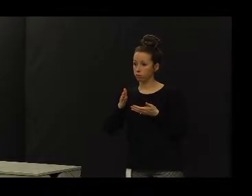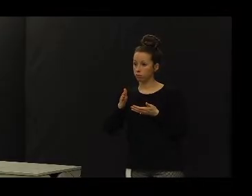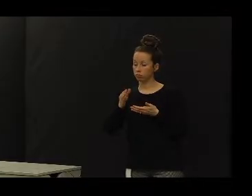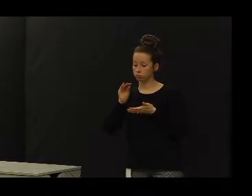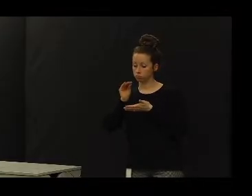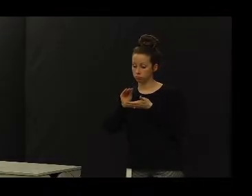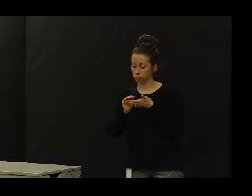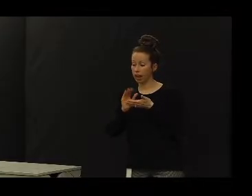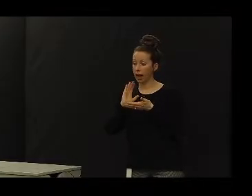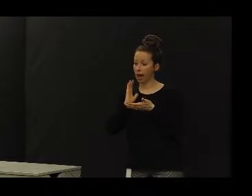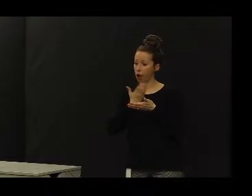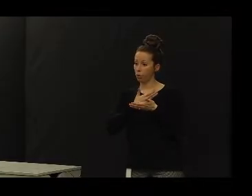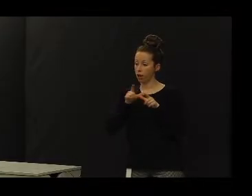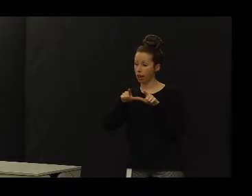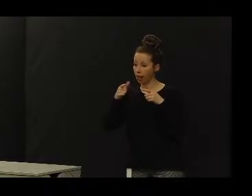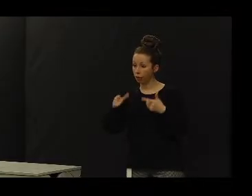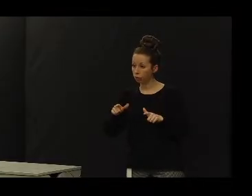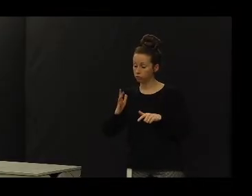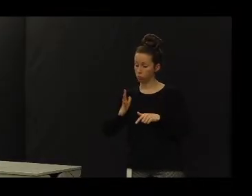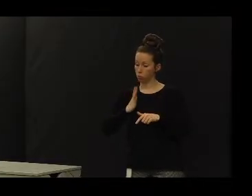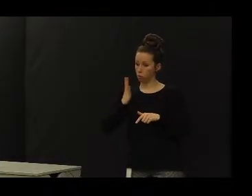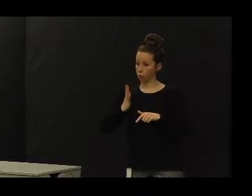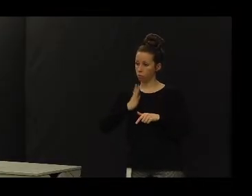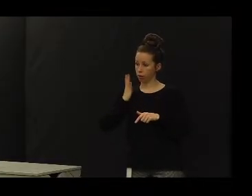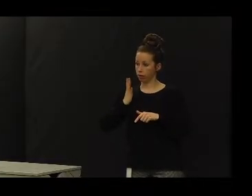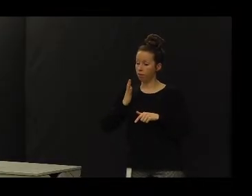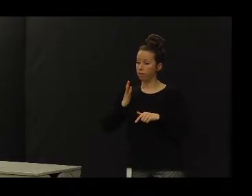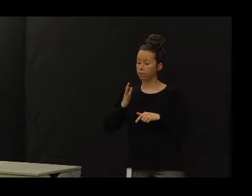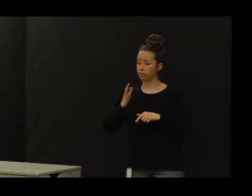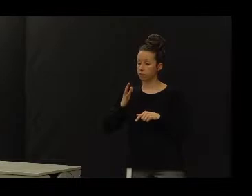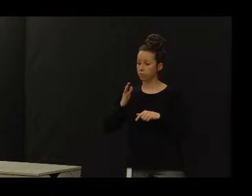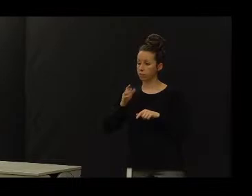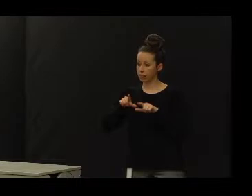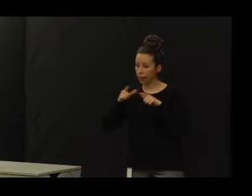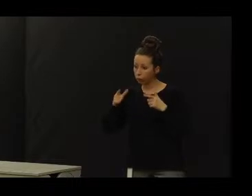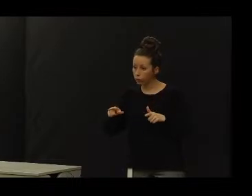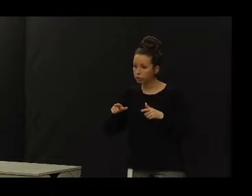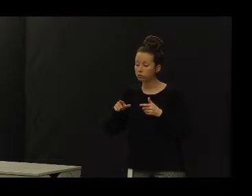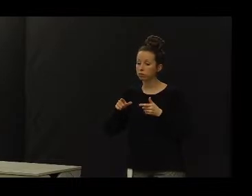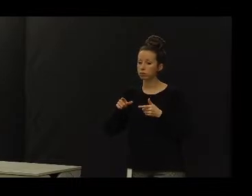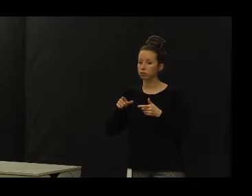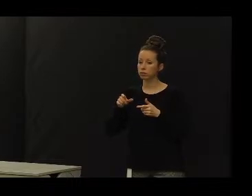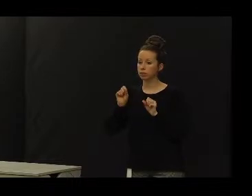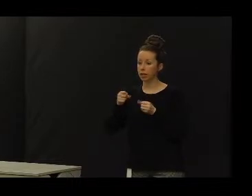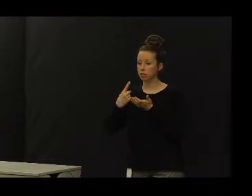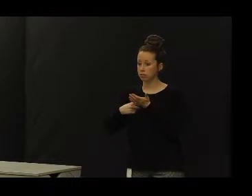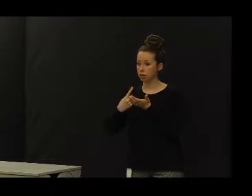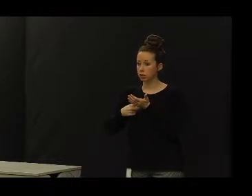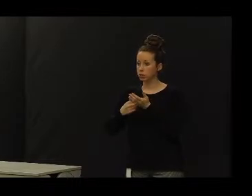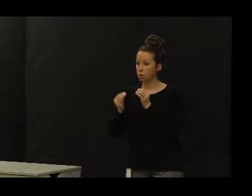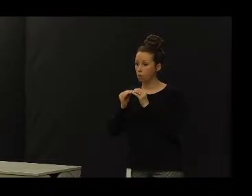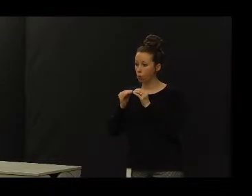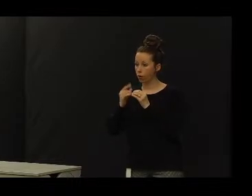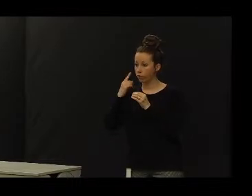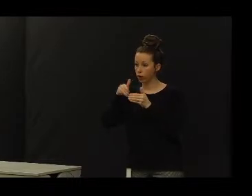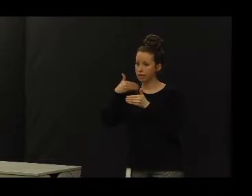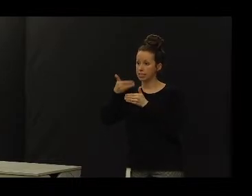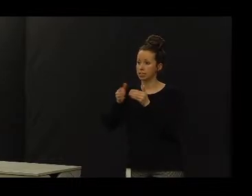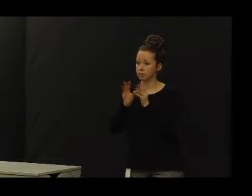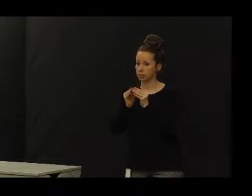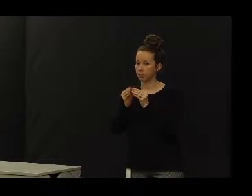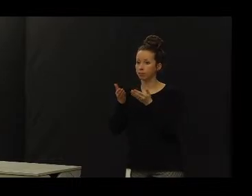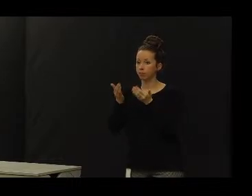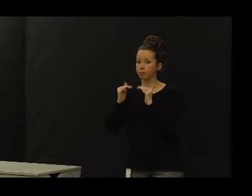language, the formal language that we all need to have, that maybe we can discuss further at the next meeting. Seconded by